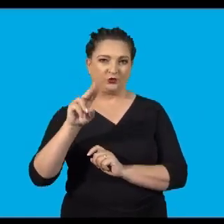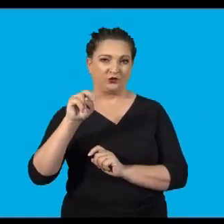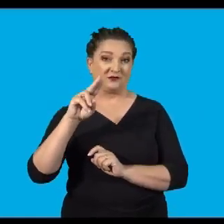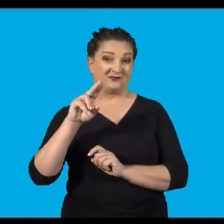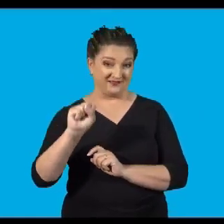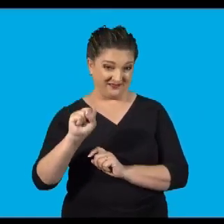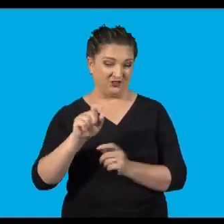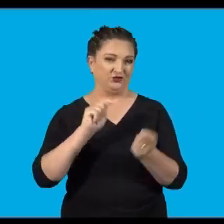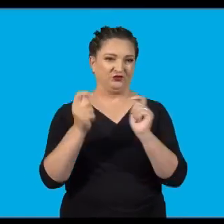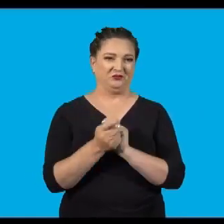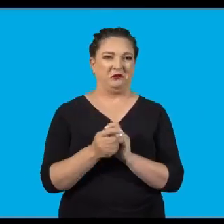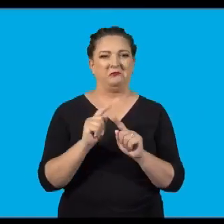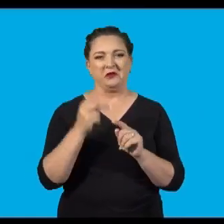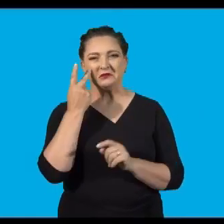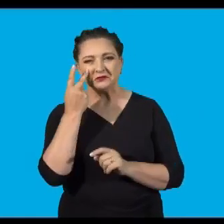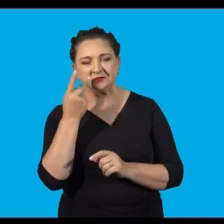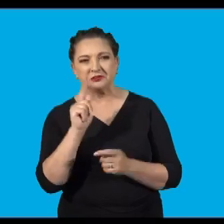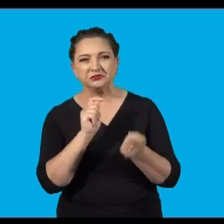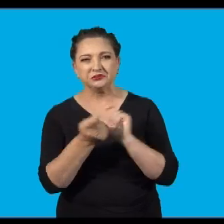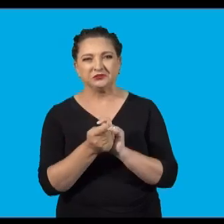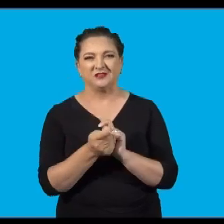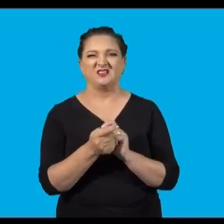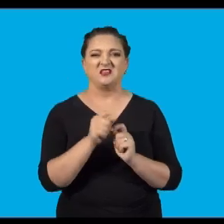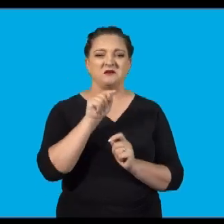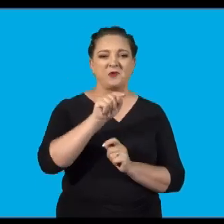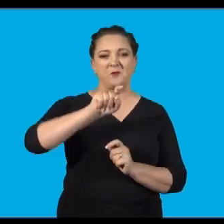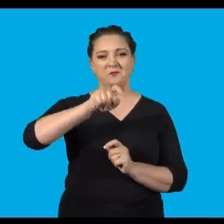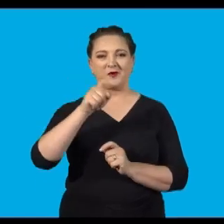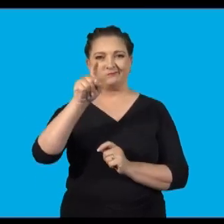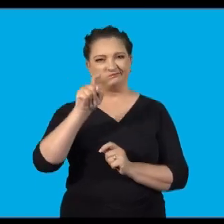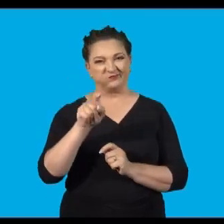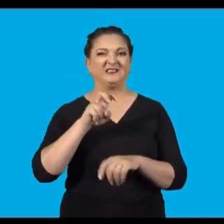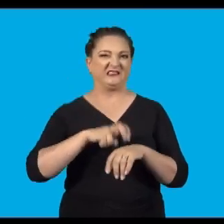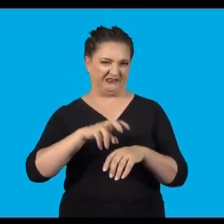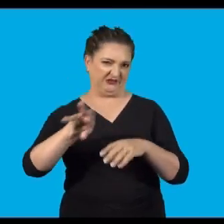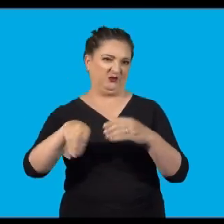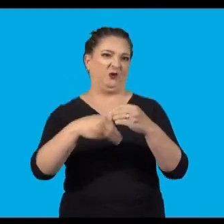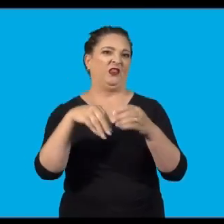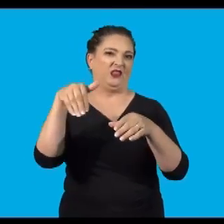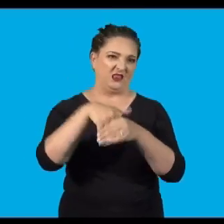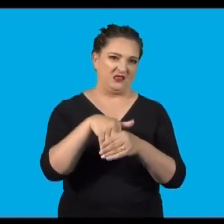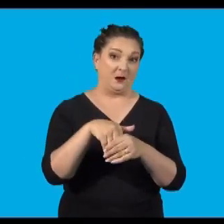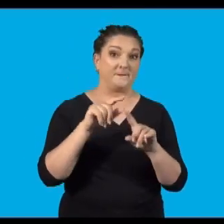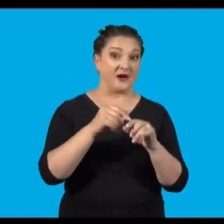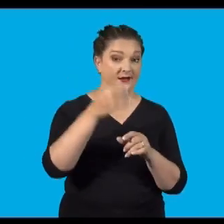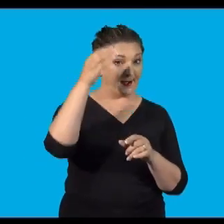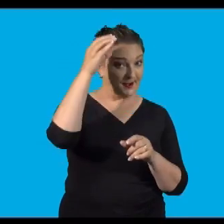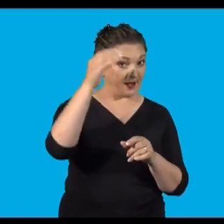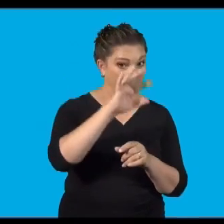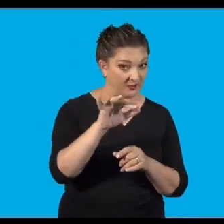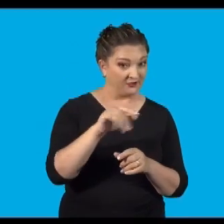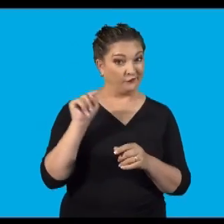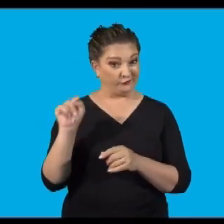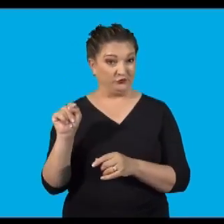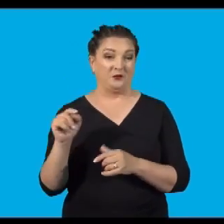right, so let's look at hints for changing. Number one, your punctuation must be omitted except for the capital